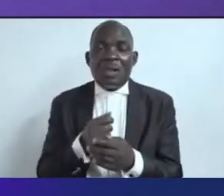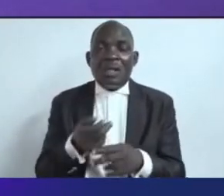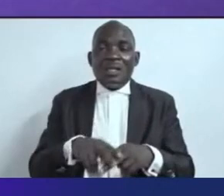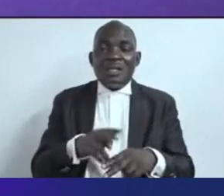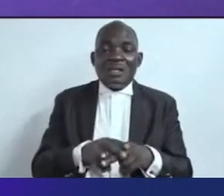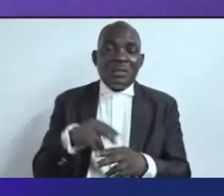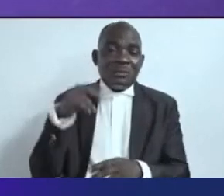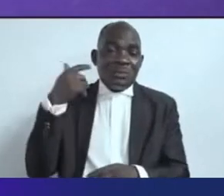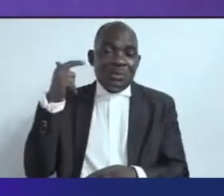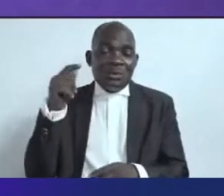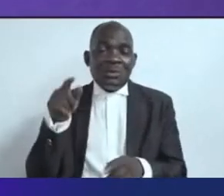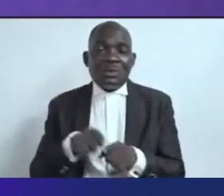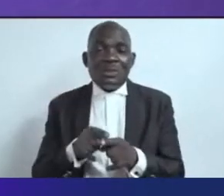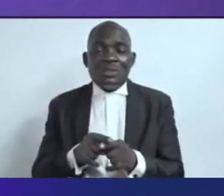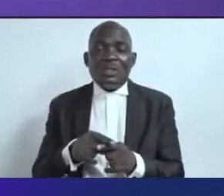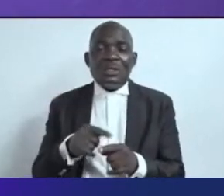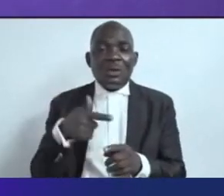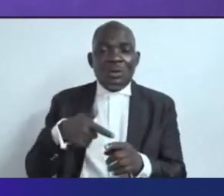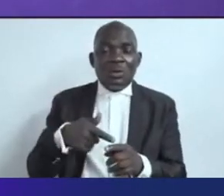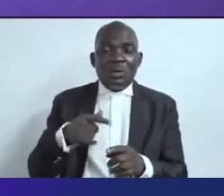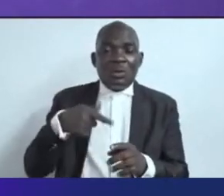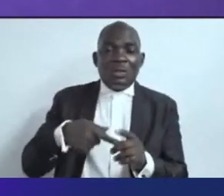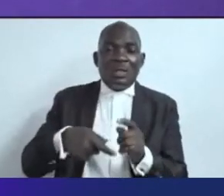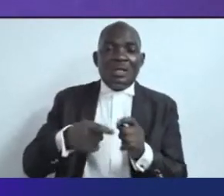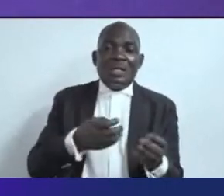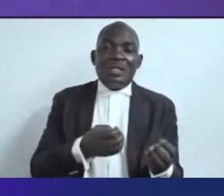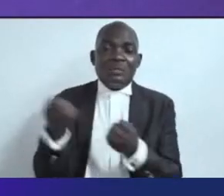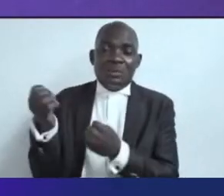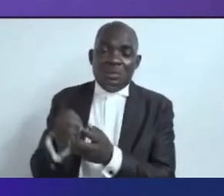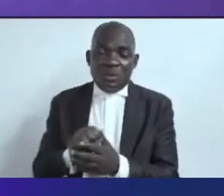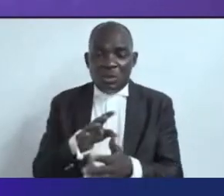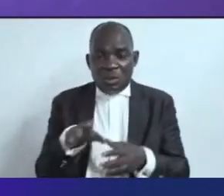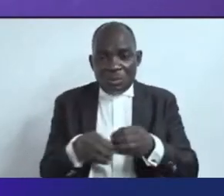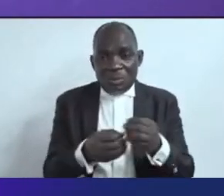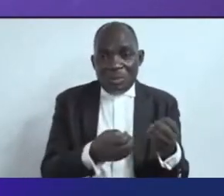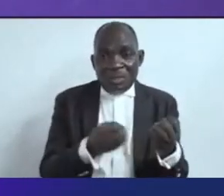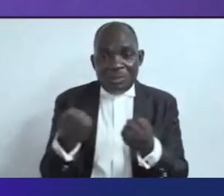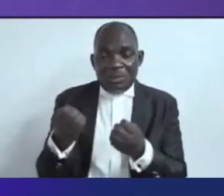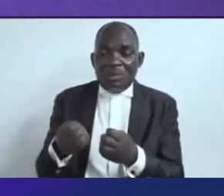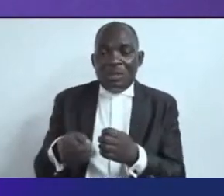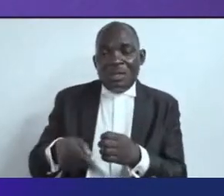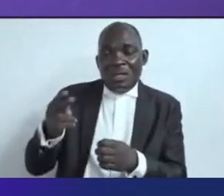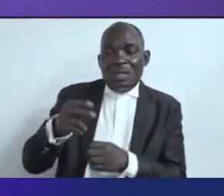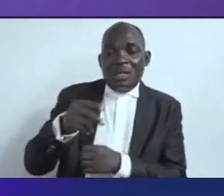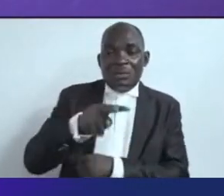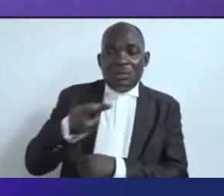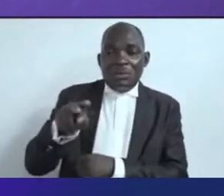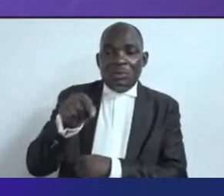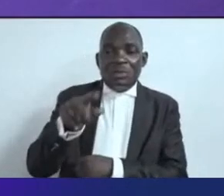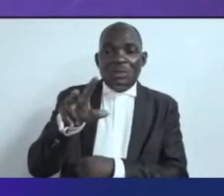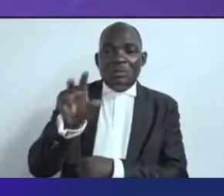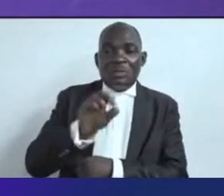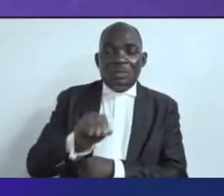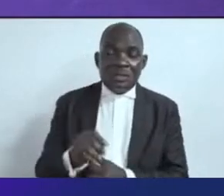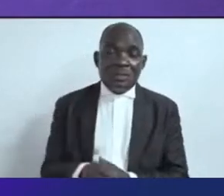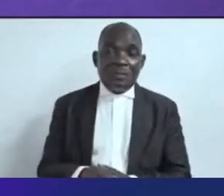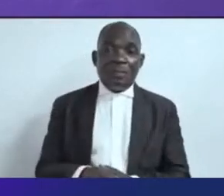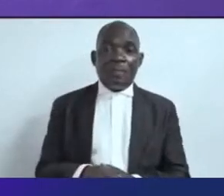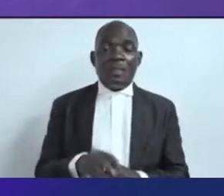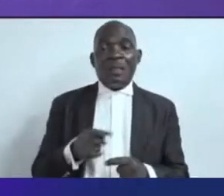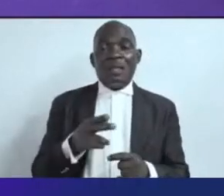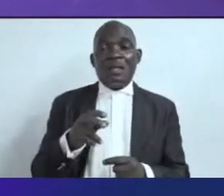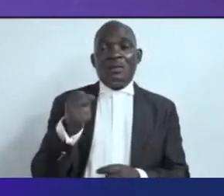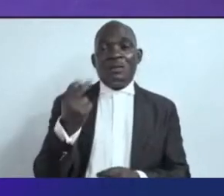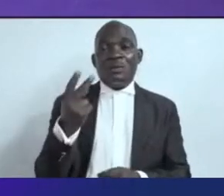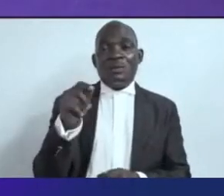gold and crude oil exports. Total exports went up by 22.3% to